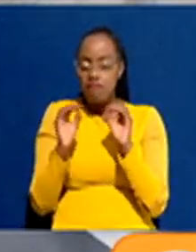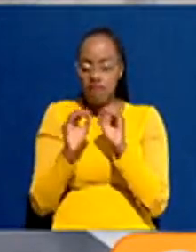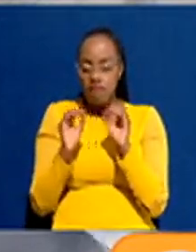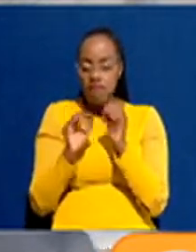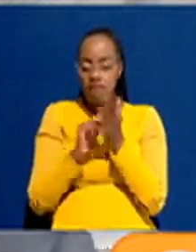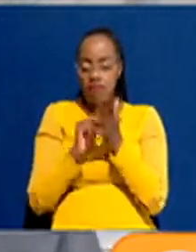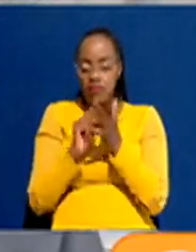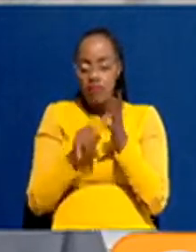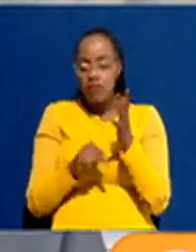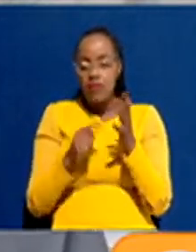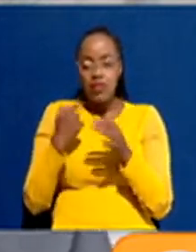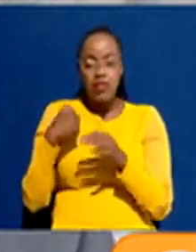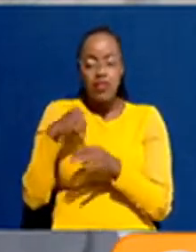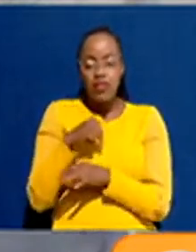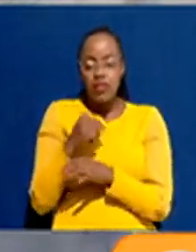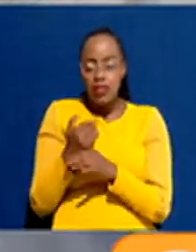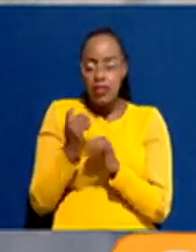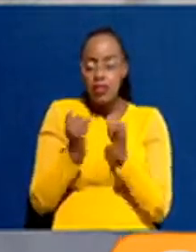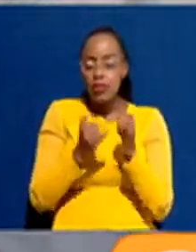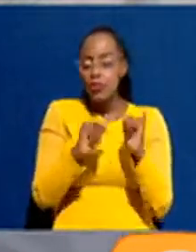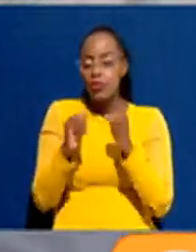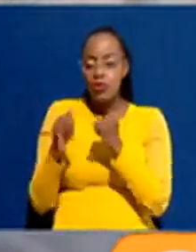we tend to